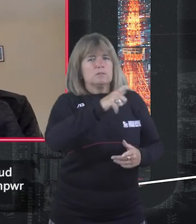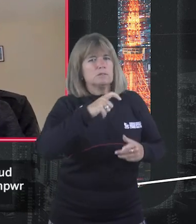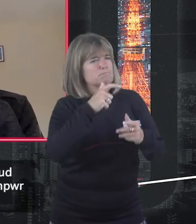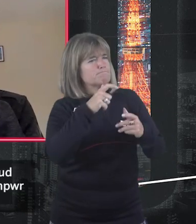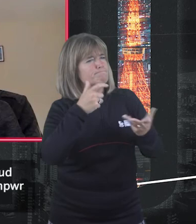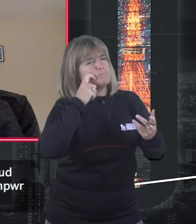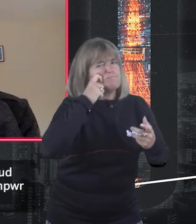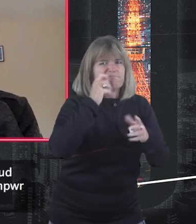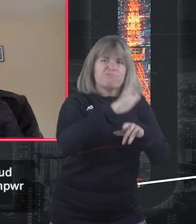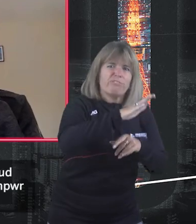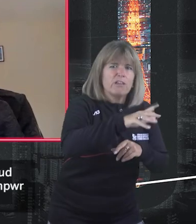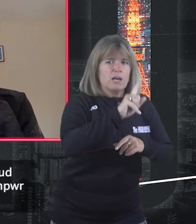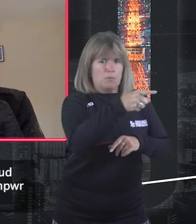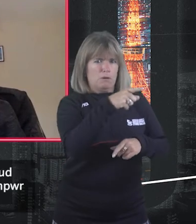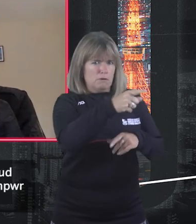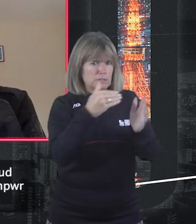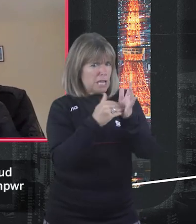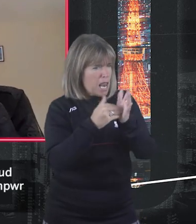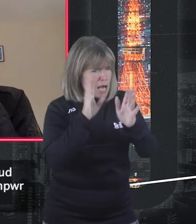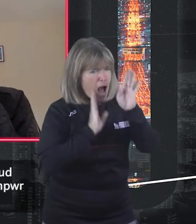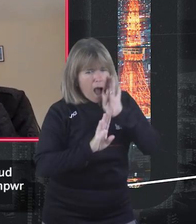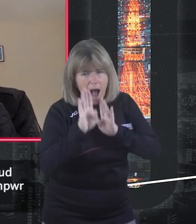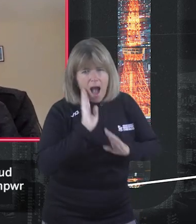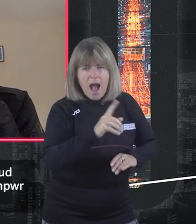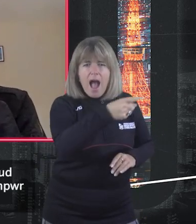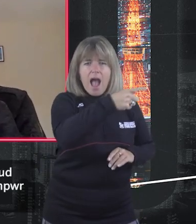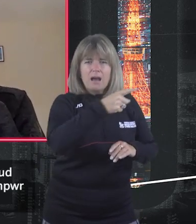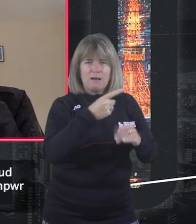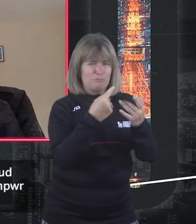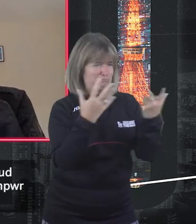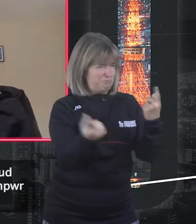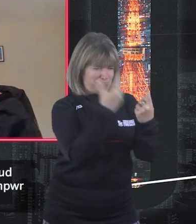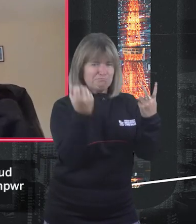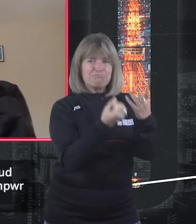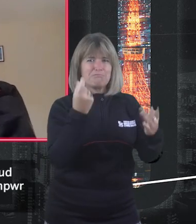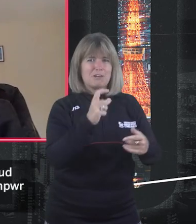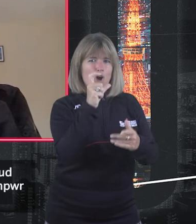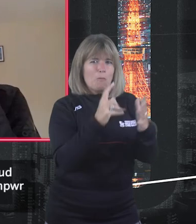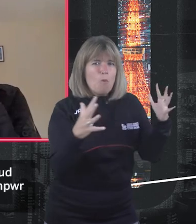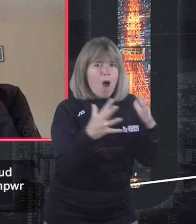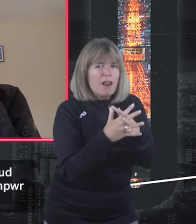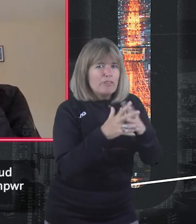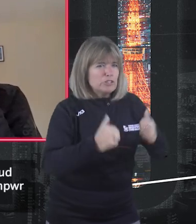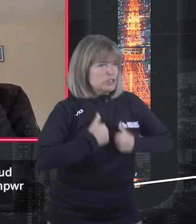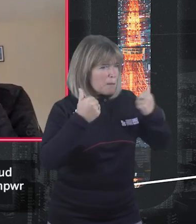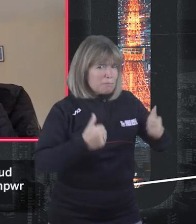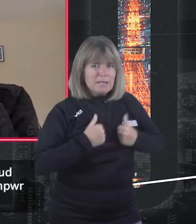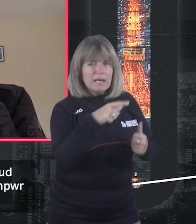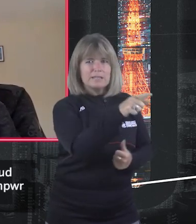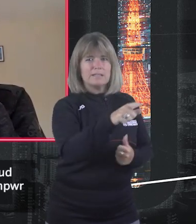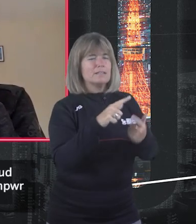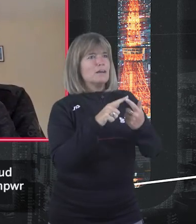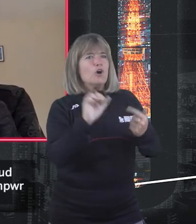derogatory way, but you are still so young and you've done so much and you've achieved so much.